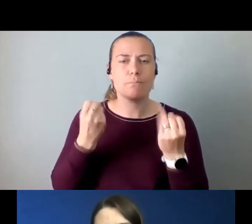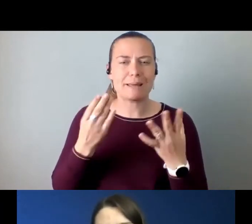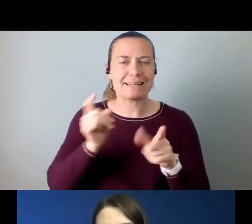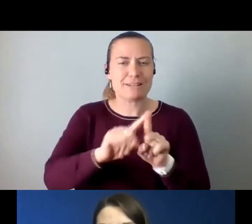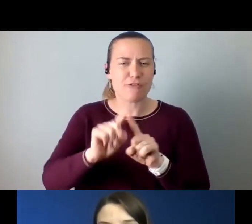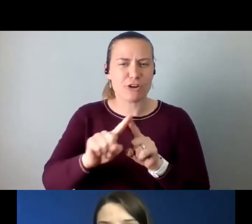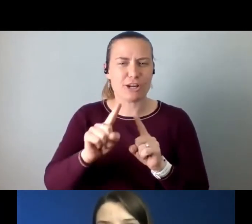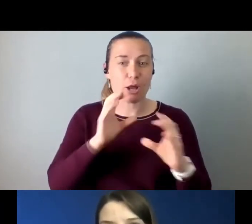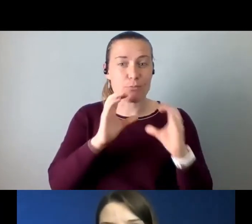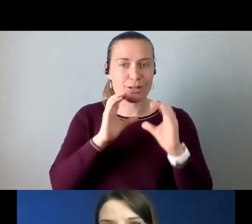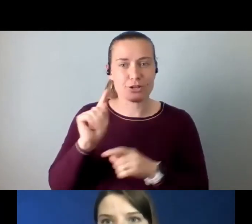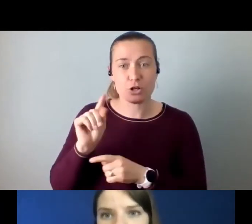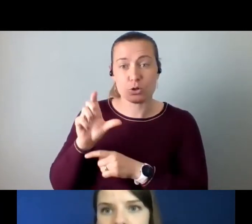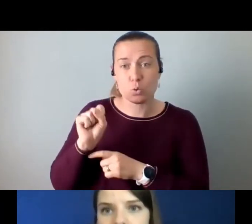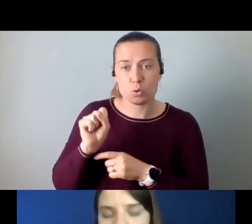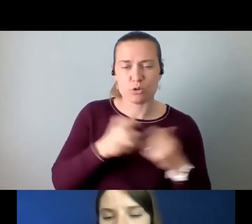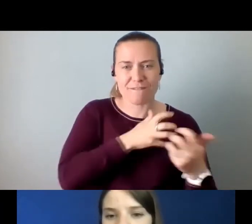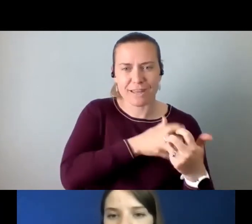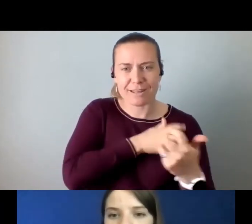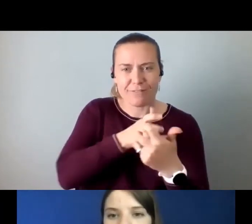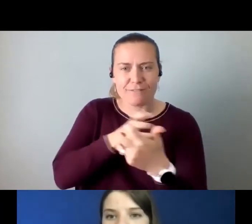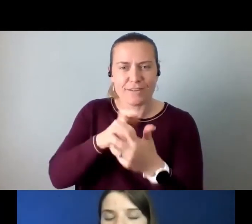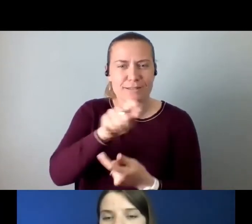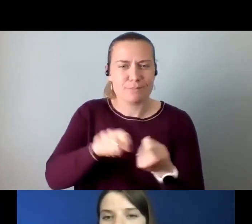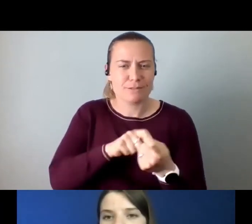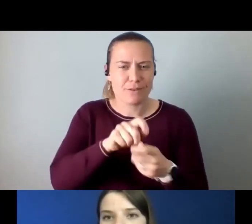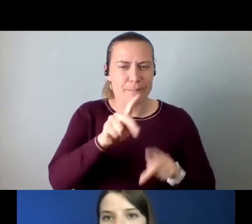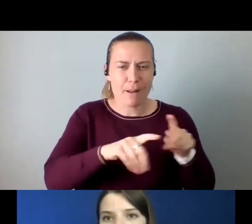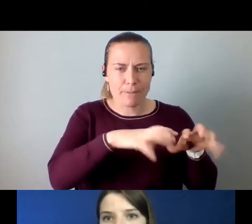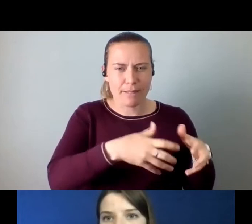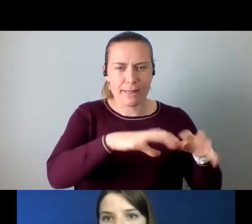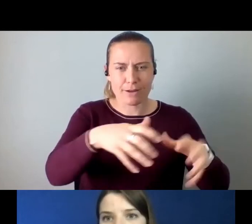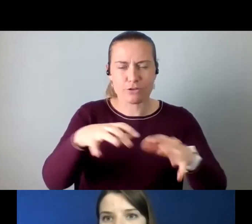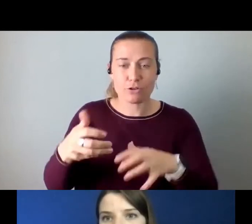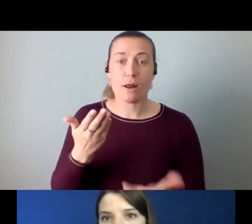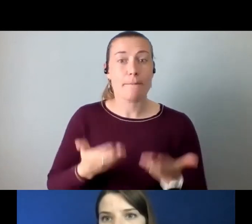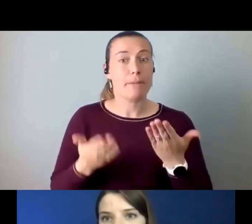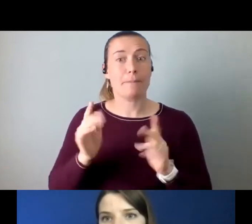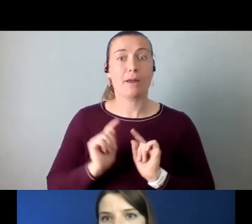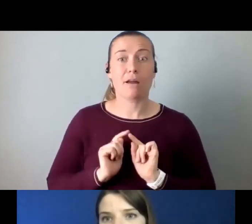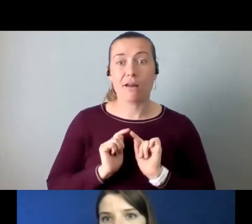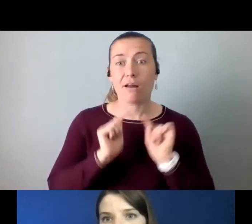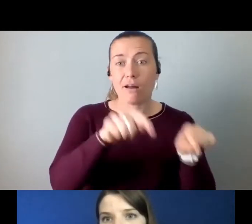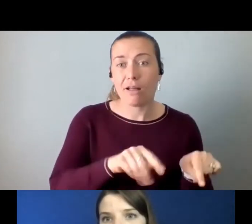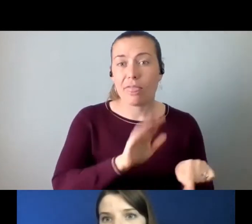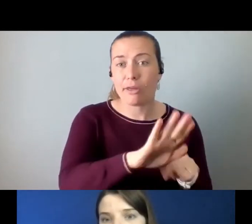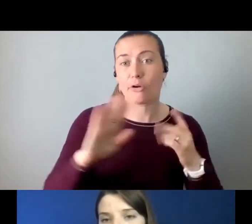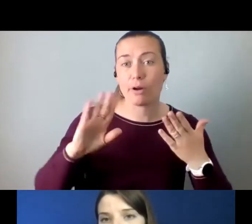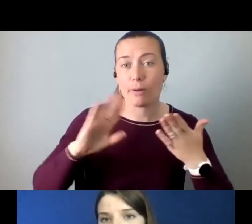to different populations, whether it's meeting in community centers,